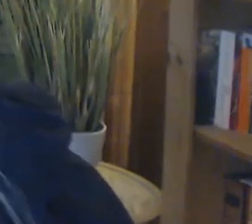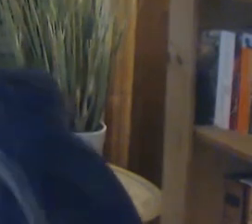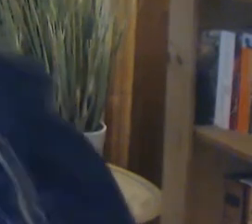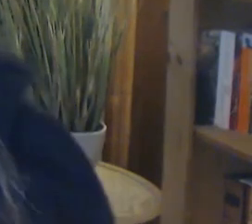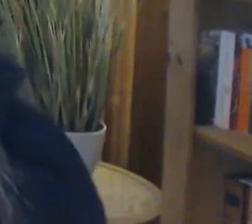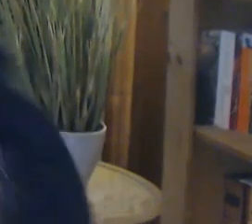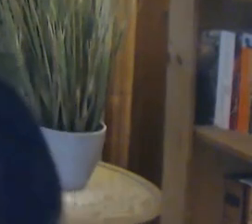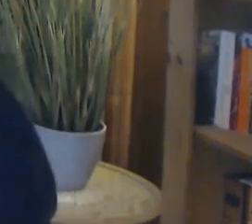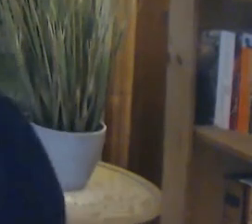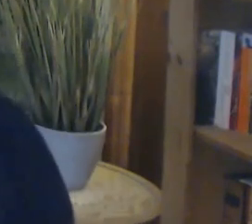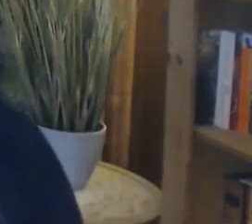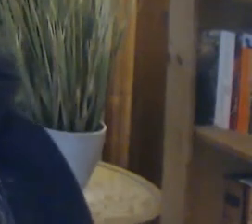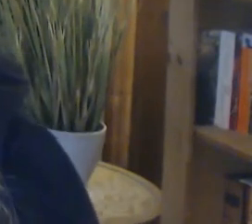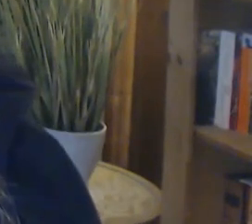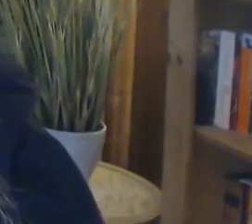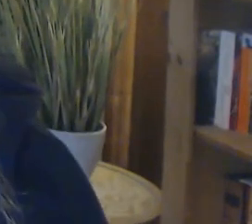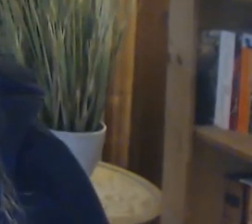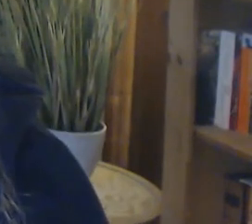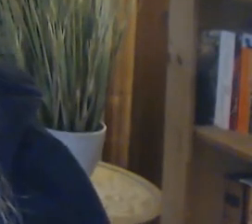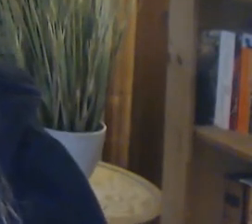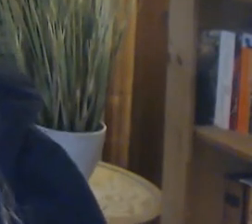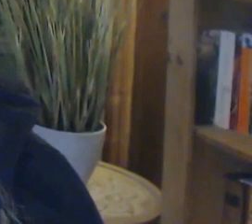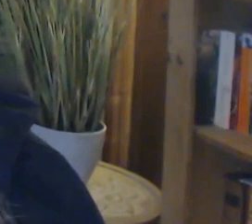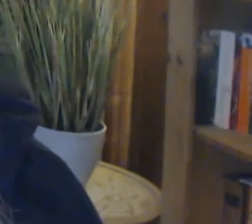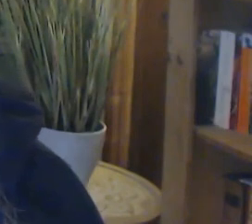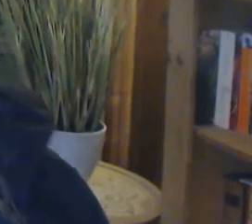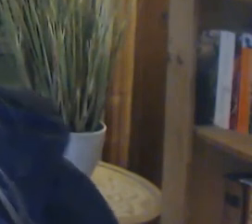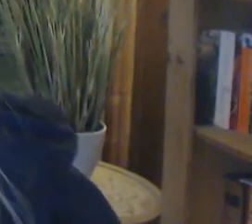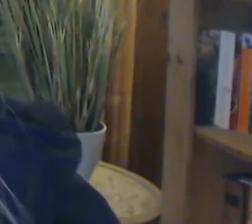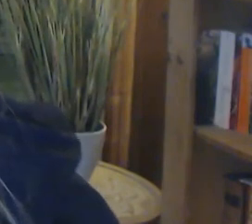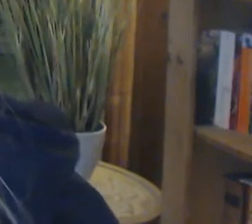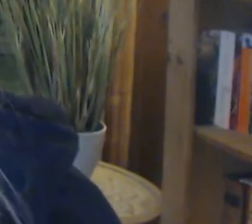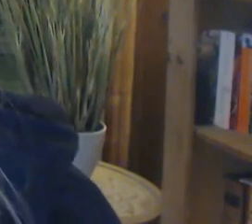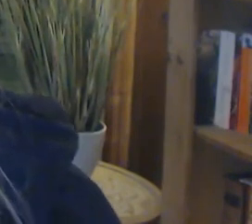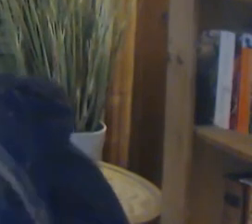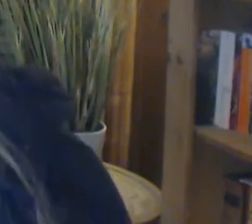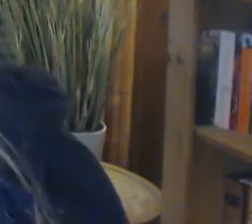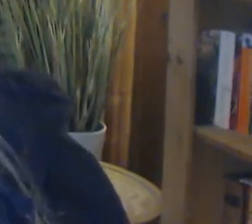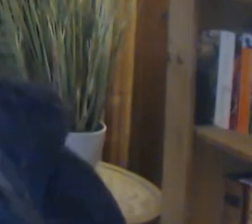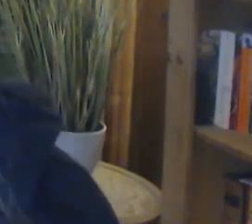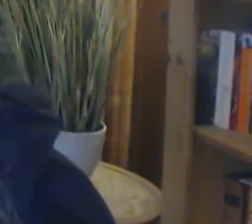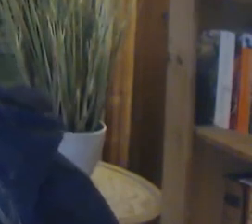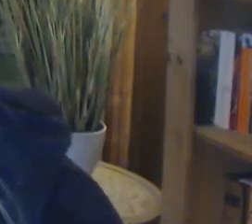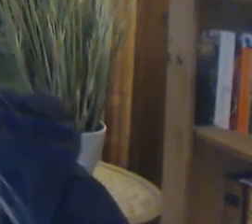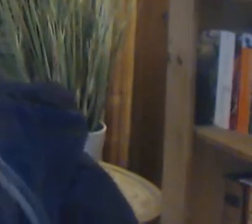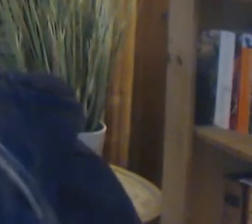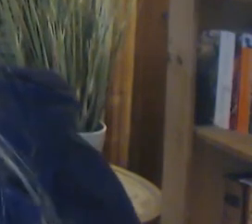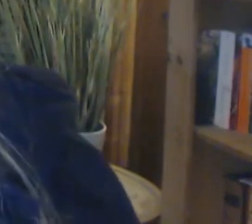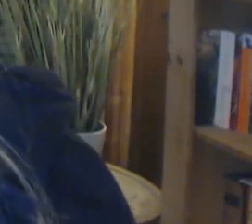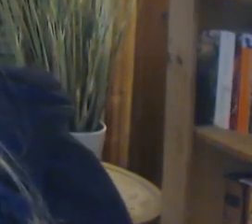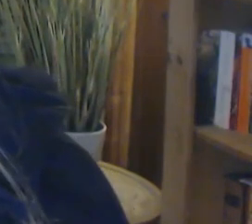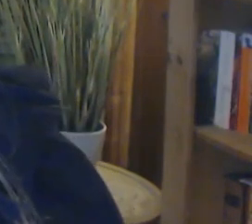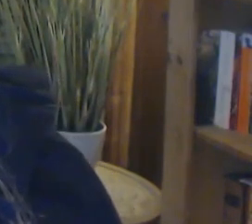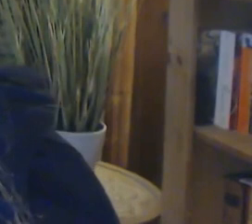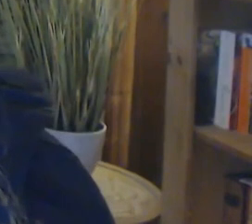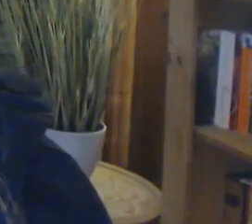HistFest2021. Now, without further ado, I am really, really excited to introduce this next event.